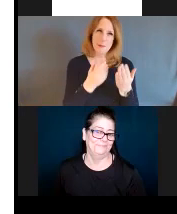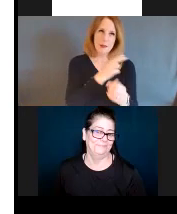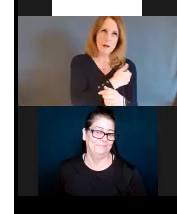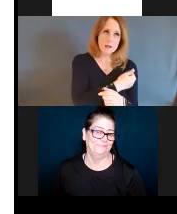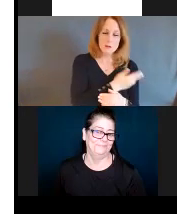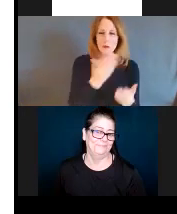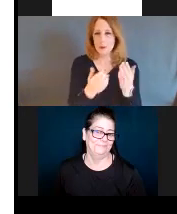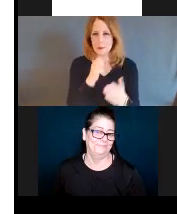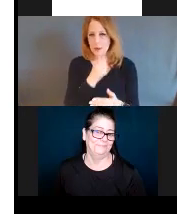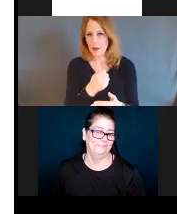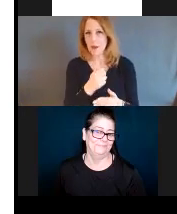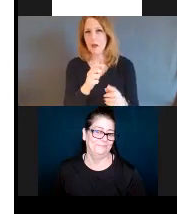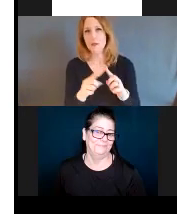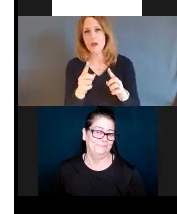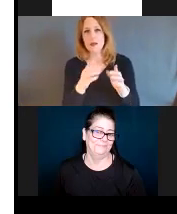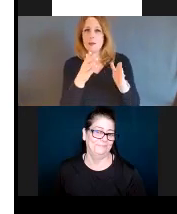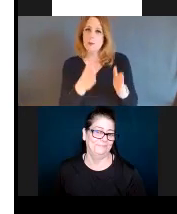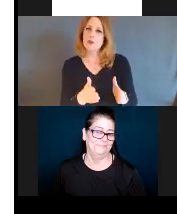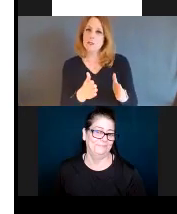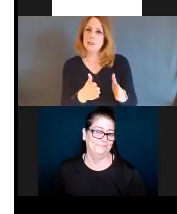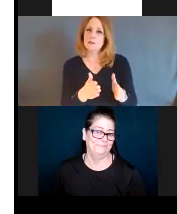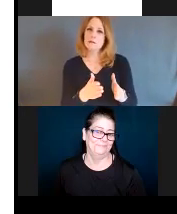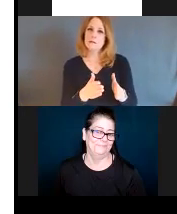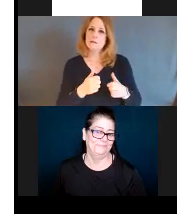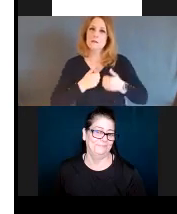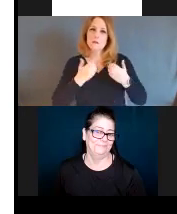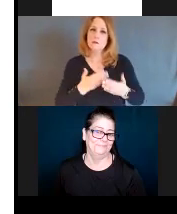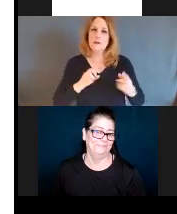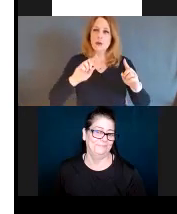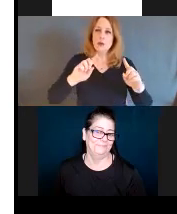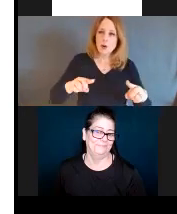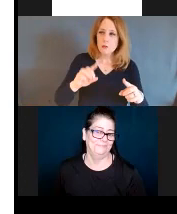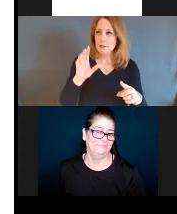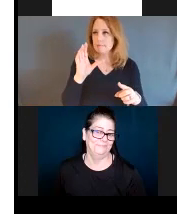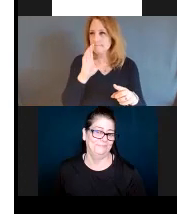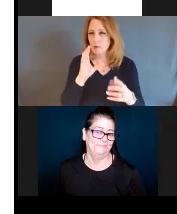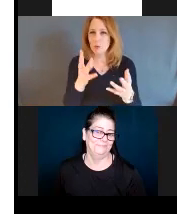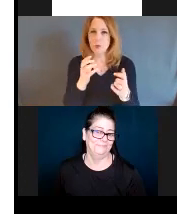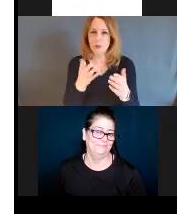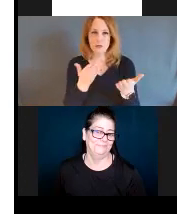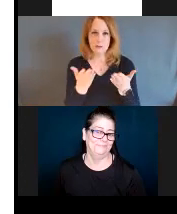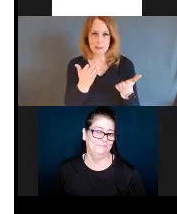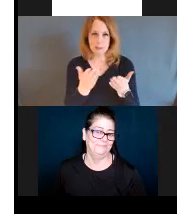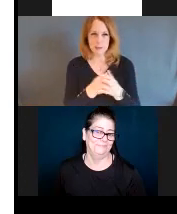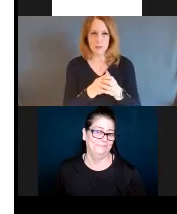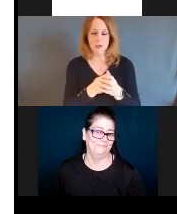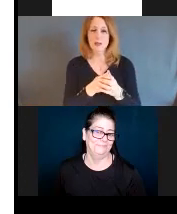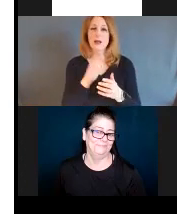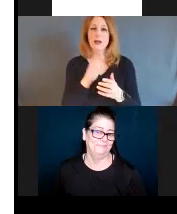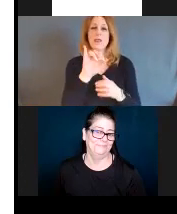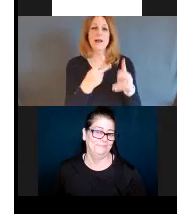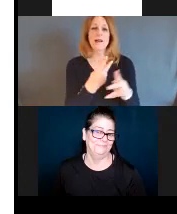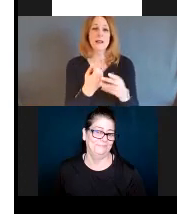an in-person kind of facility where a survivor might be going to seek services. This kind of advocacy is working